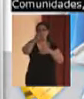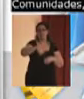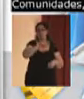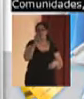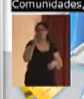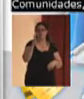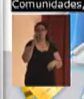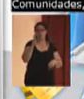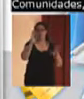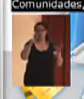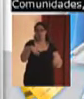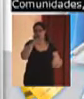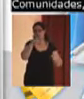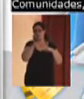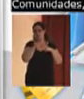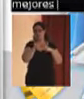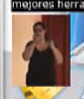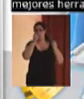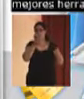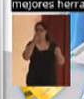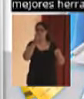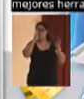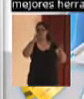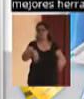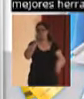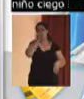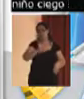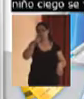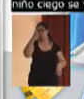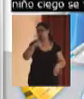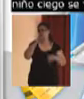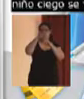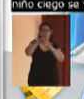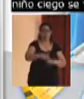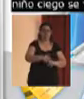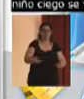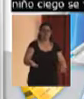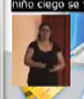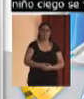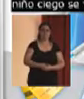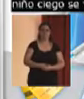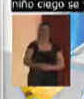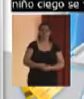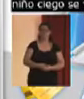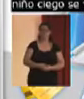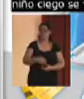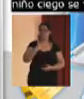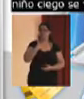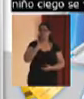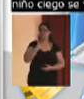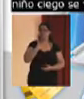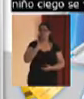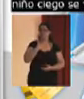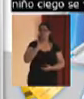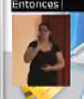not accessible, no matter what your tools, the blind child will be